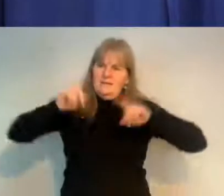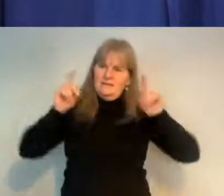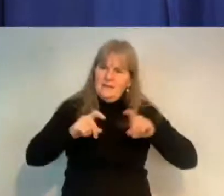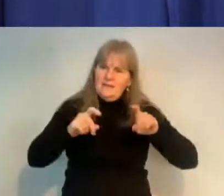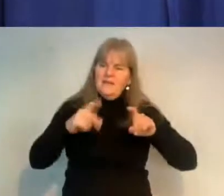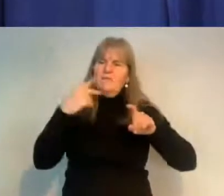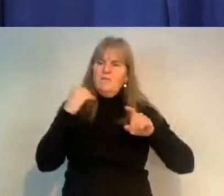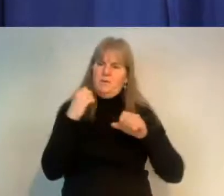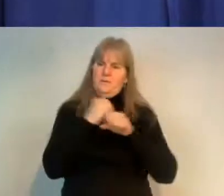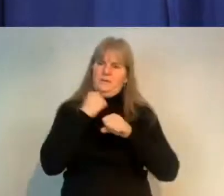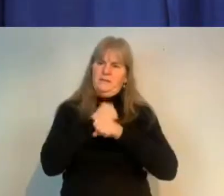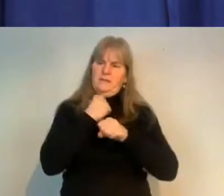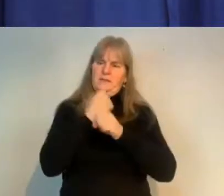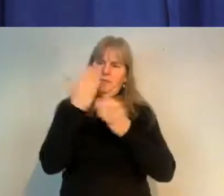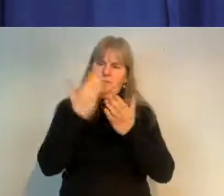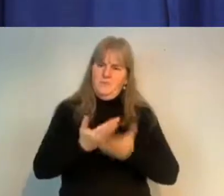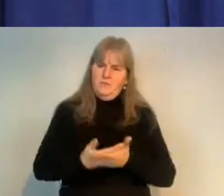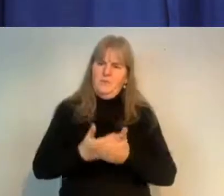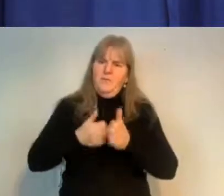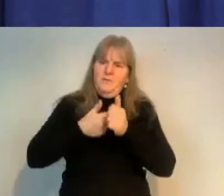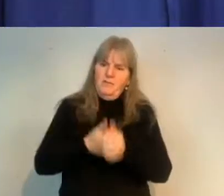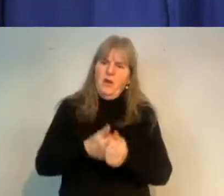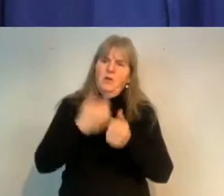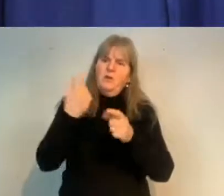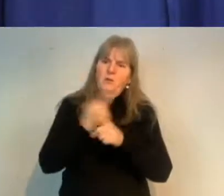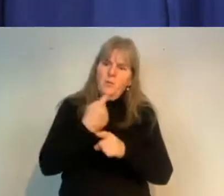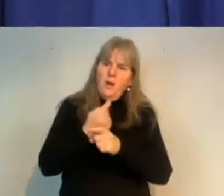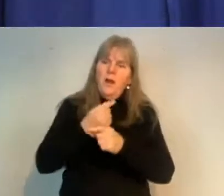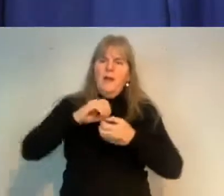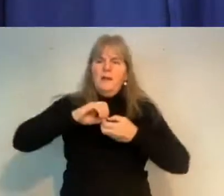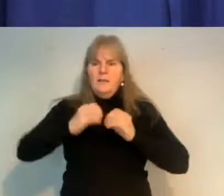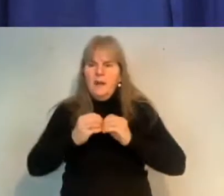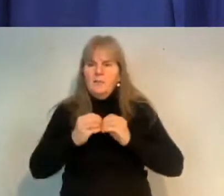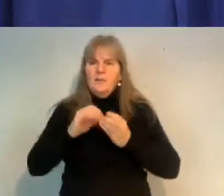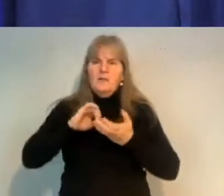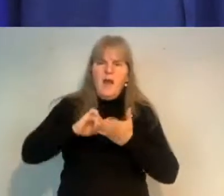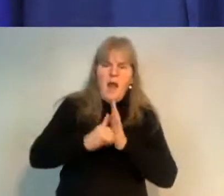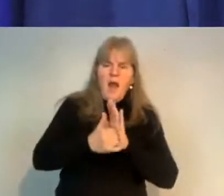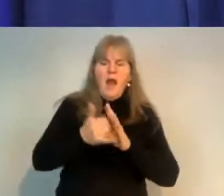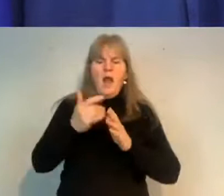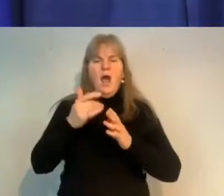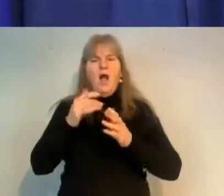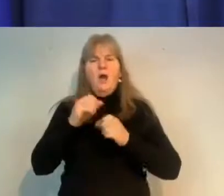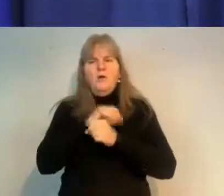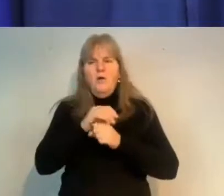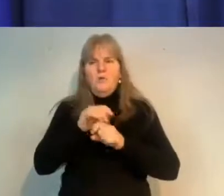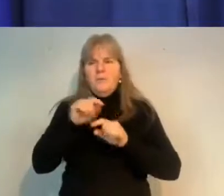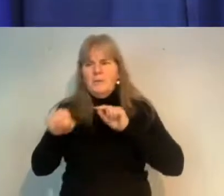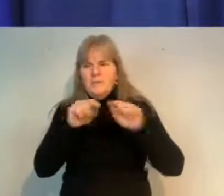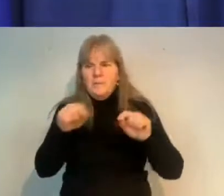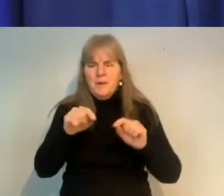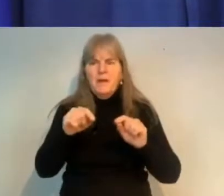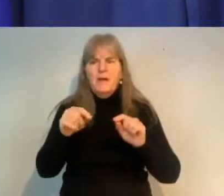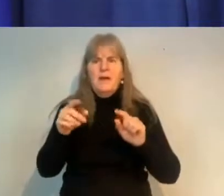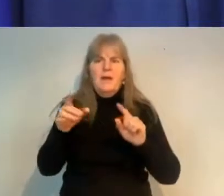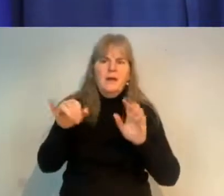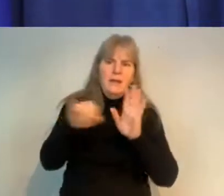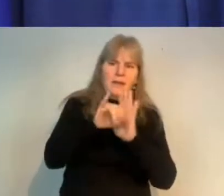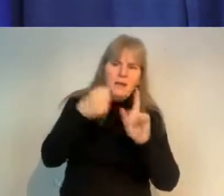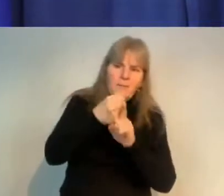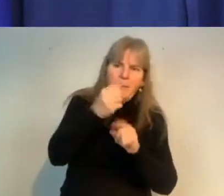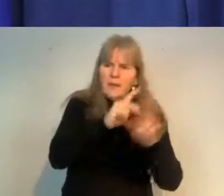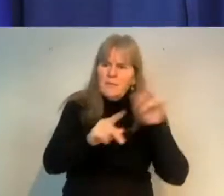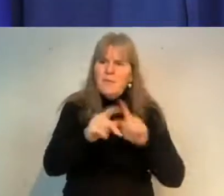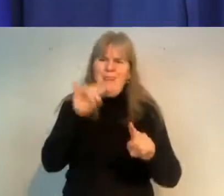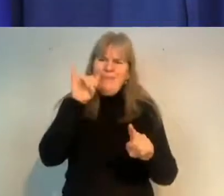relevance to track and to trace and to understand how this virus reacts and acts, then we're doing it properly. I understand